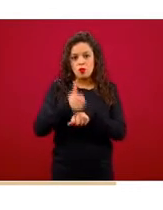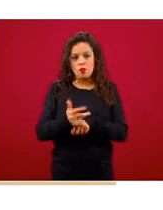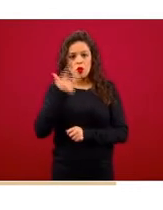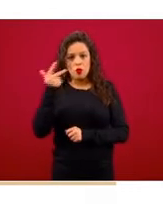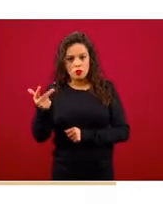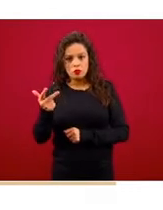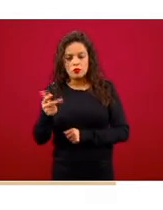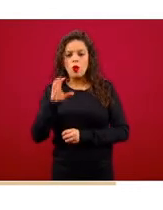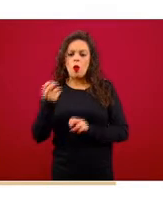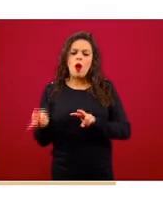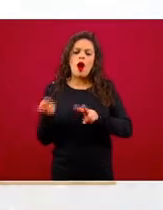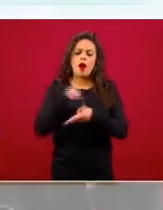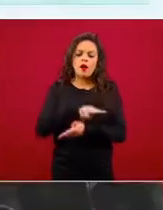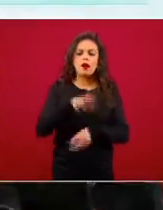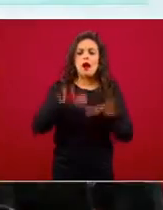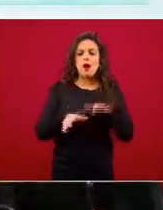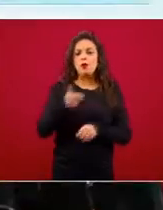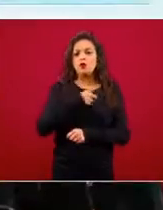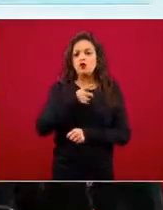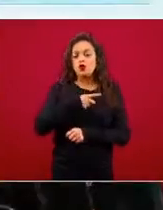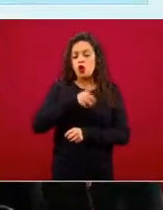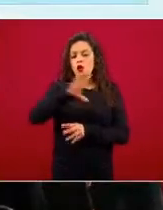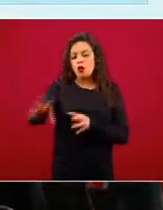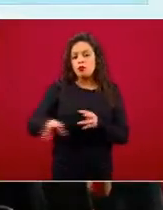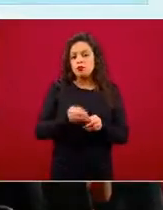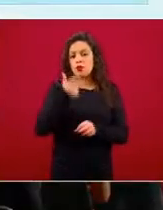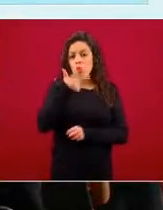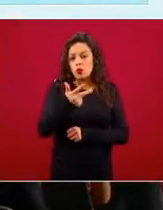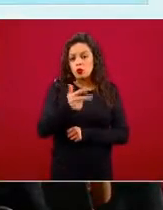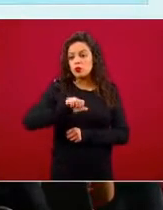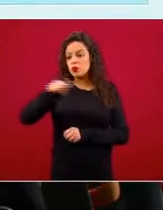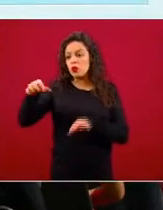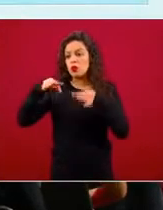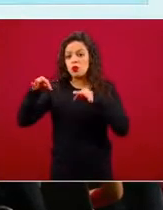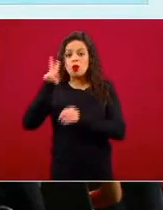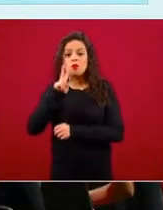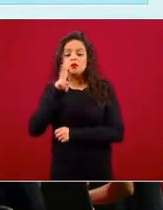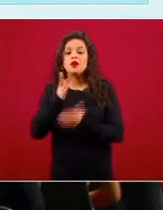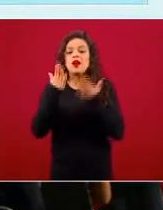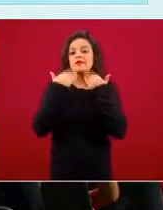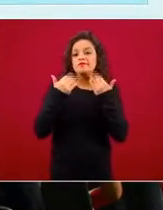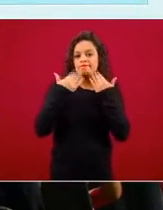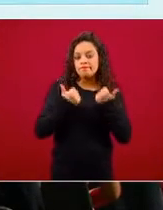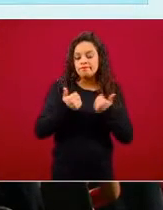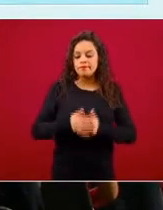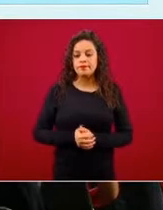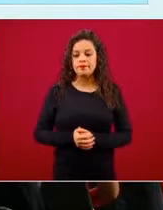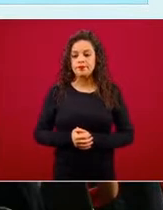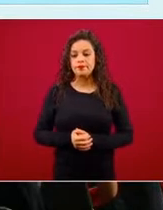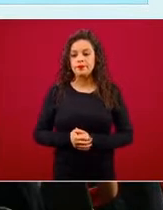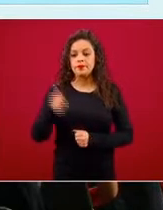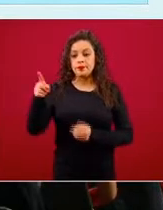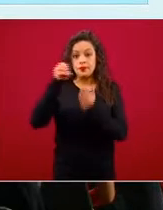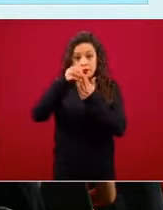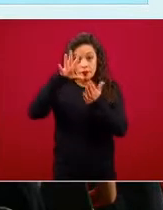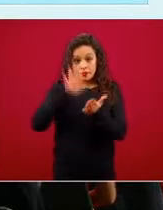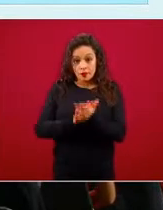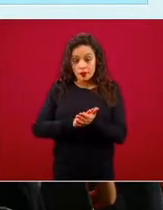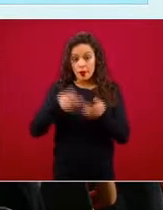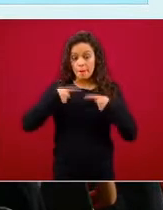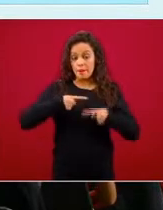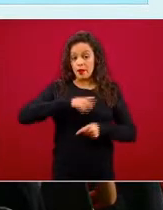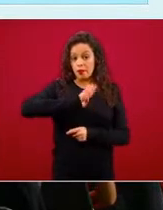might not even have any of those documents. On the total toll of deaths that you see on the right side of the